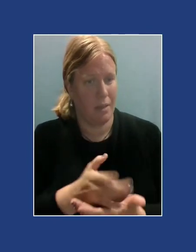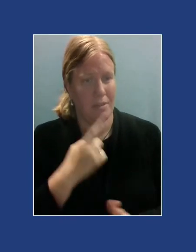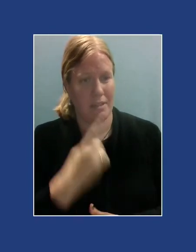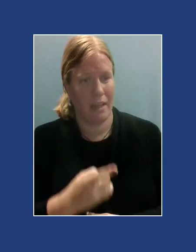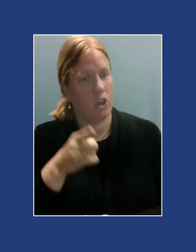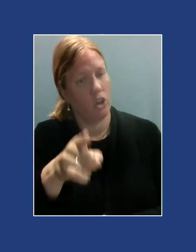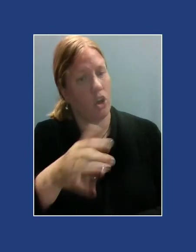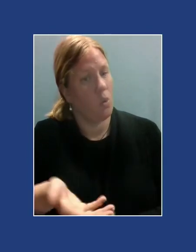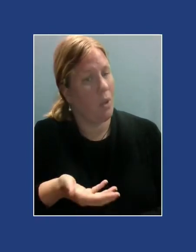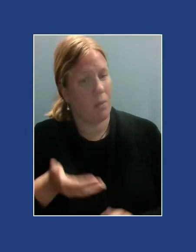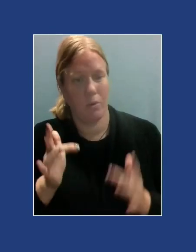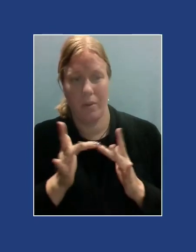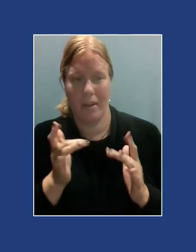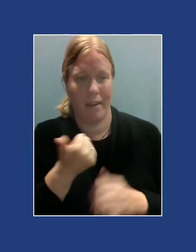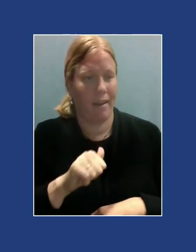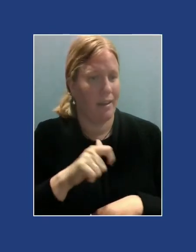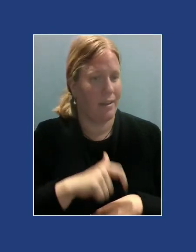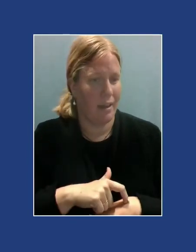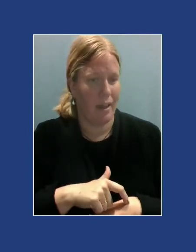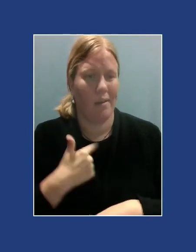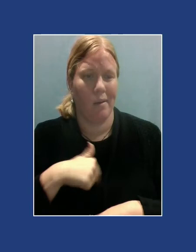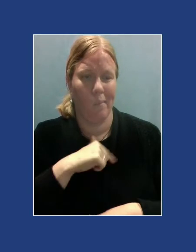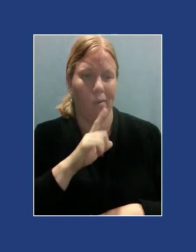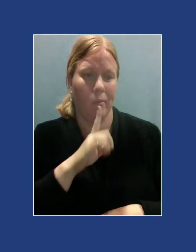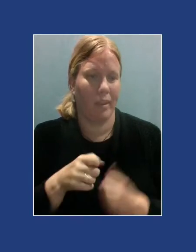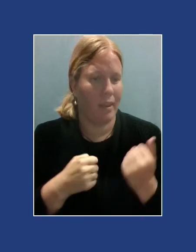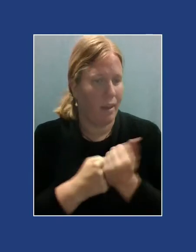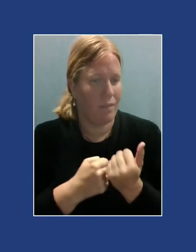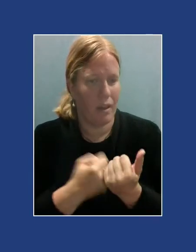welcome to contact us anytime. We really advocate for